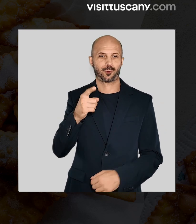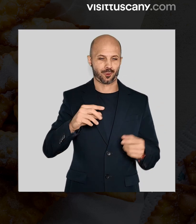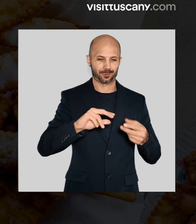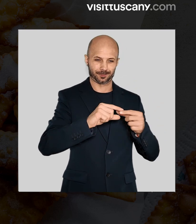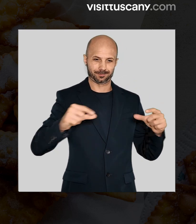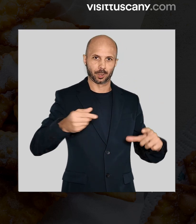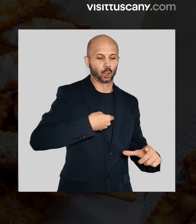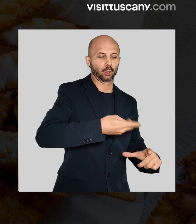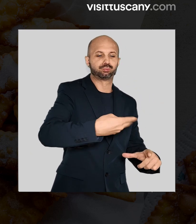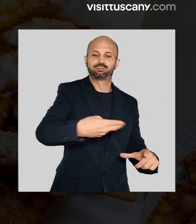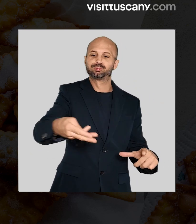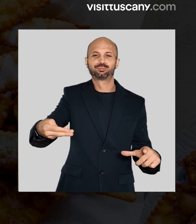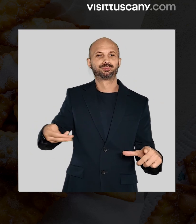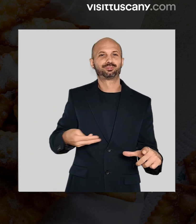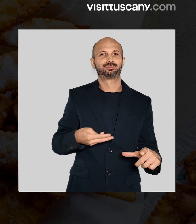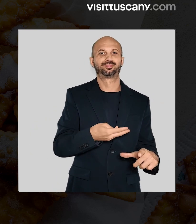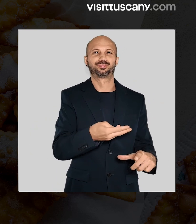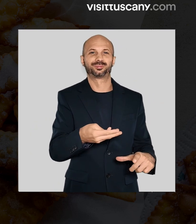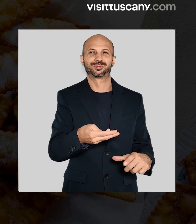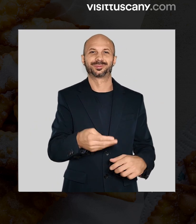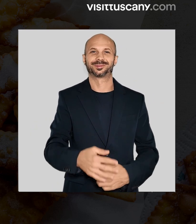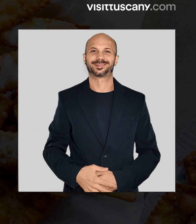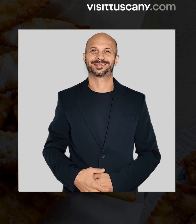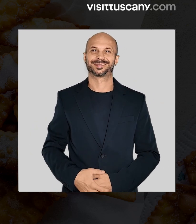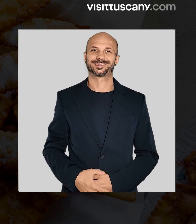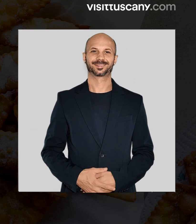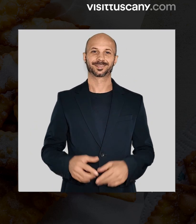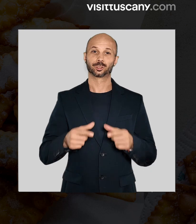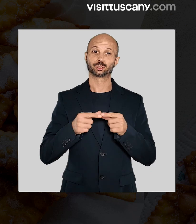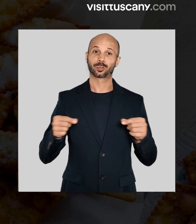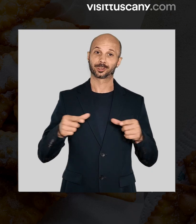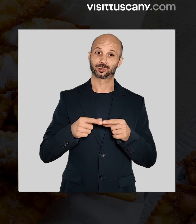more sugar to sprinkle the cenci once fried.